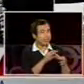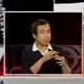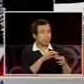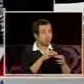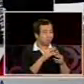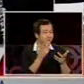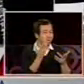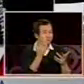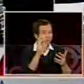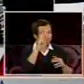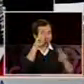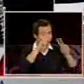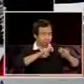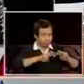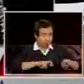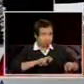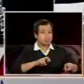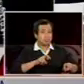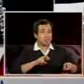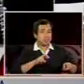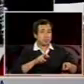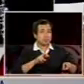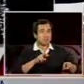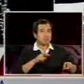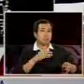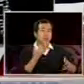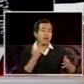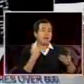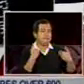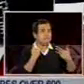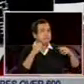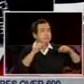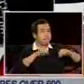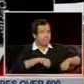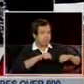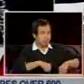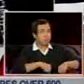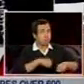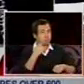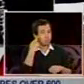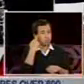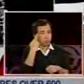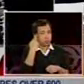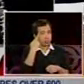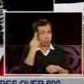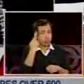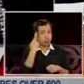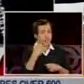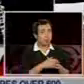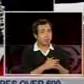and therefore there must be a probable cause. Now, baka po ang ibig yung sabihin, yung mga pangyayari